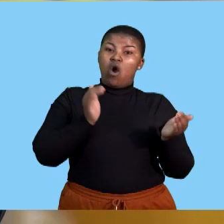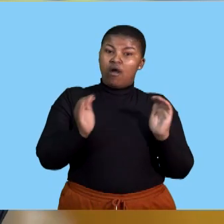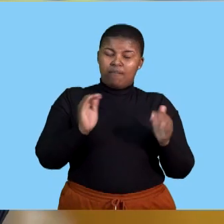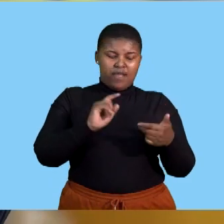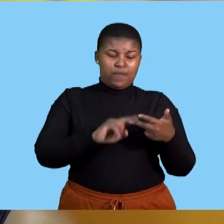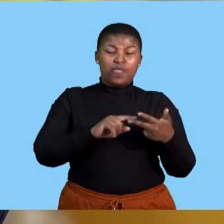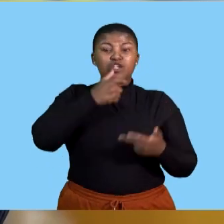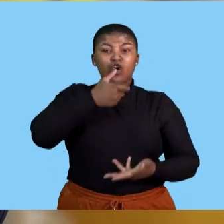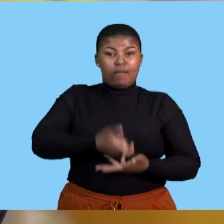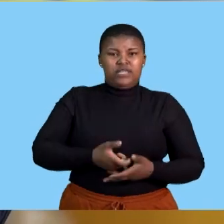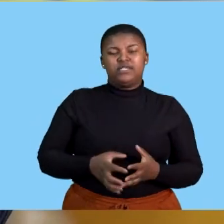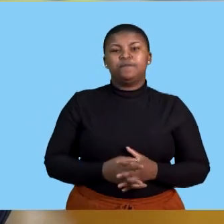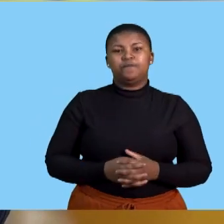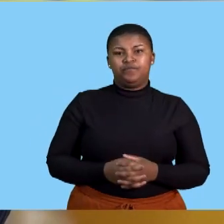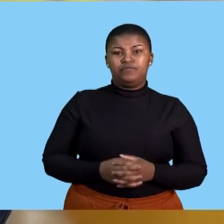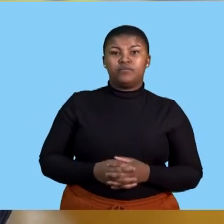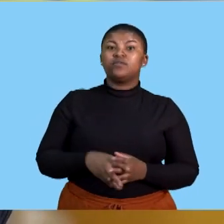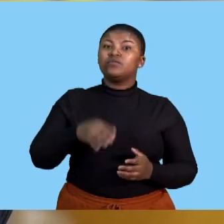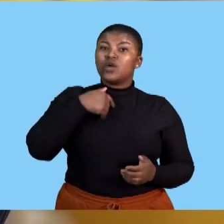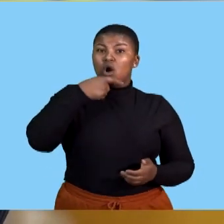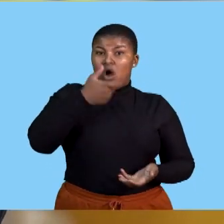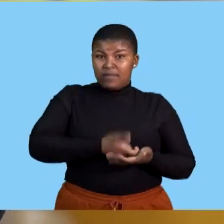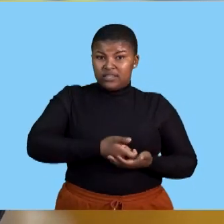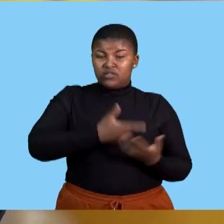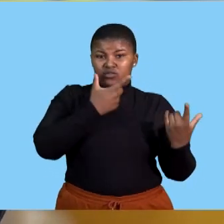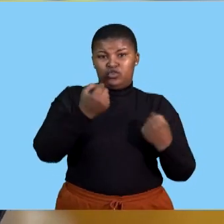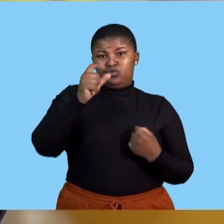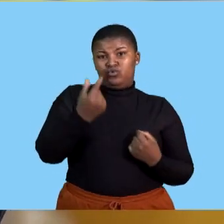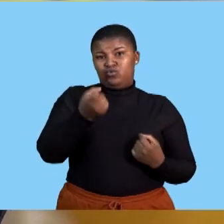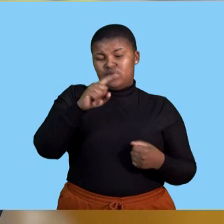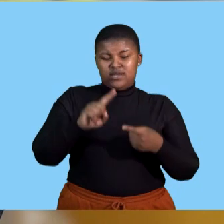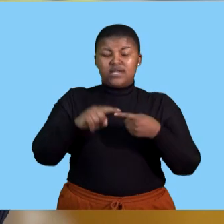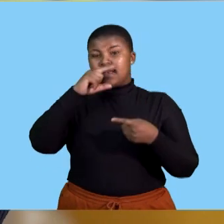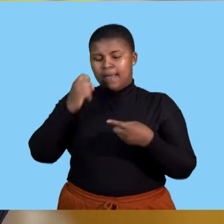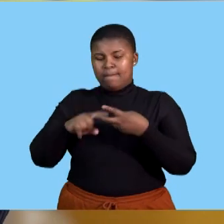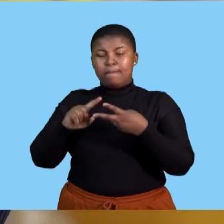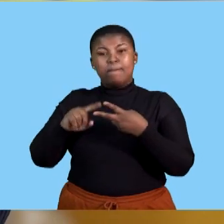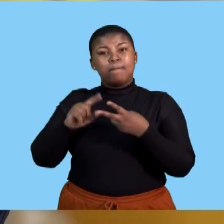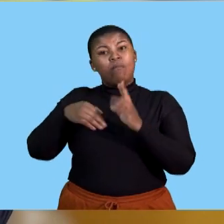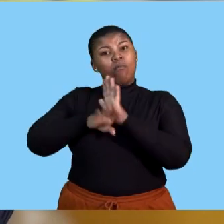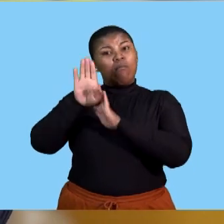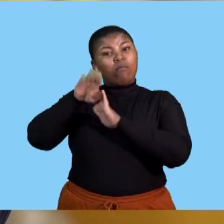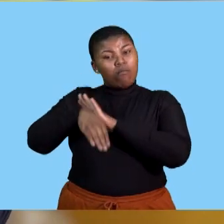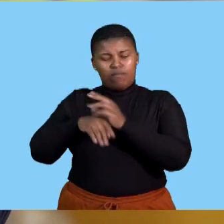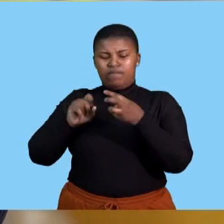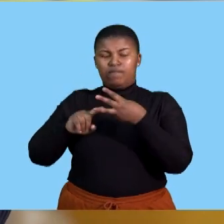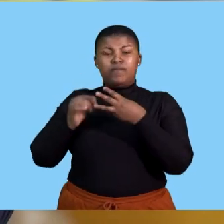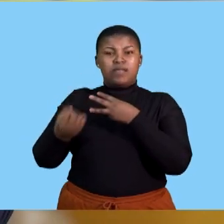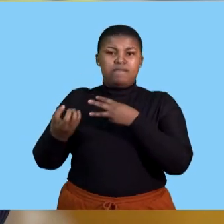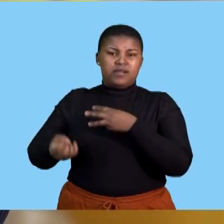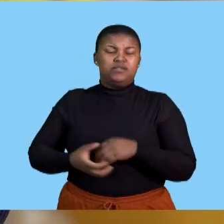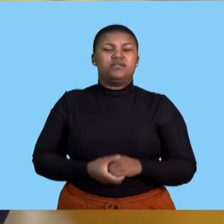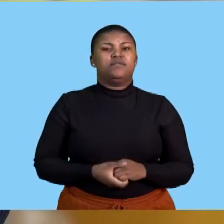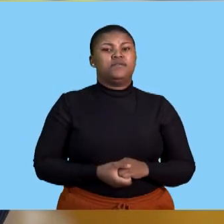calculate, to compare, and to comment. And when we comment, we need to comment on the name, the trend, and we